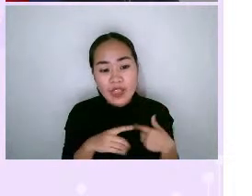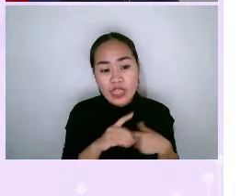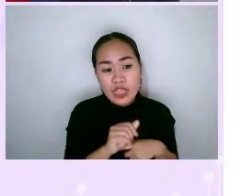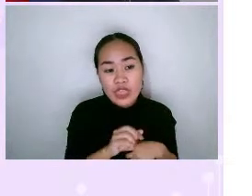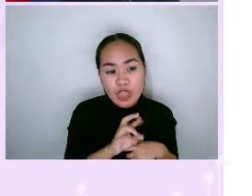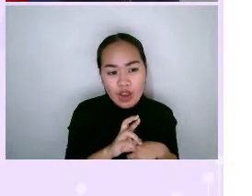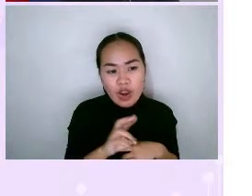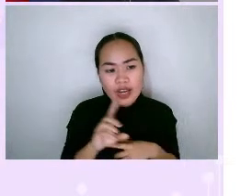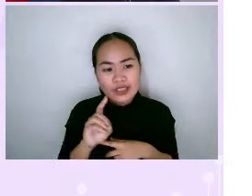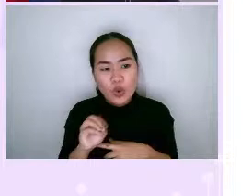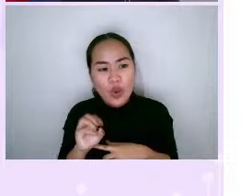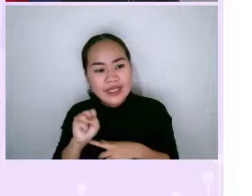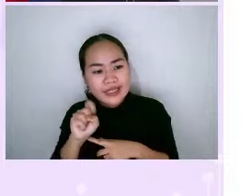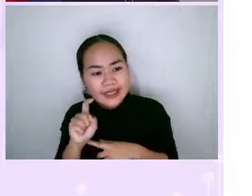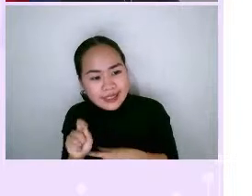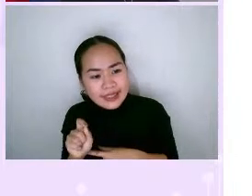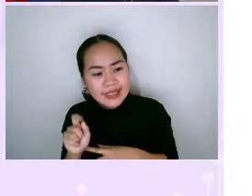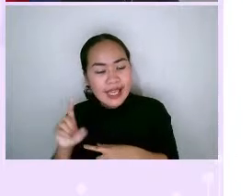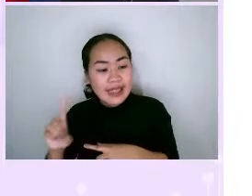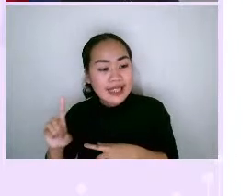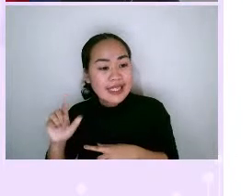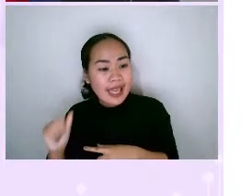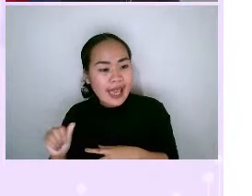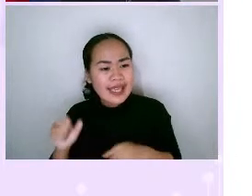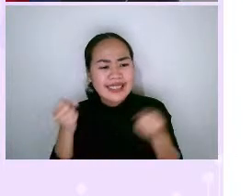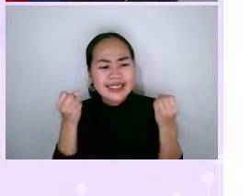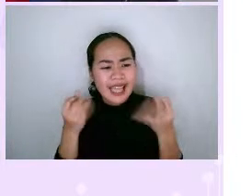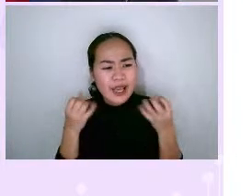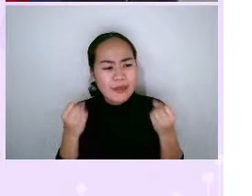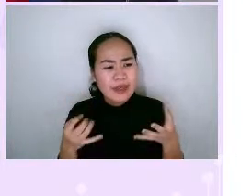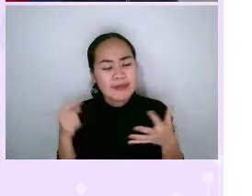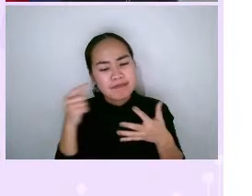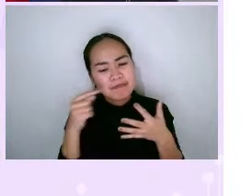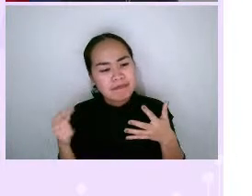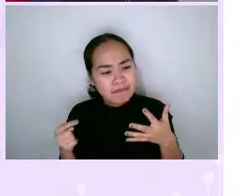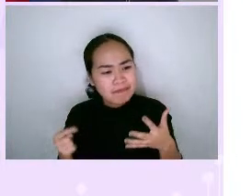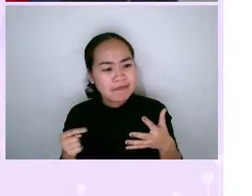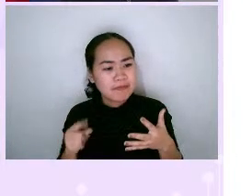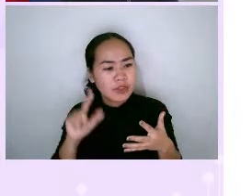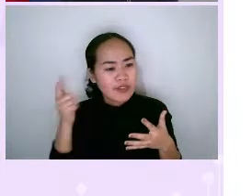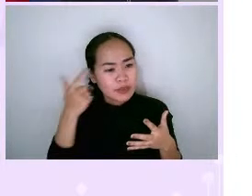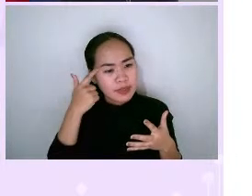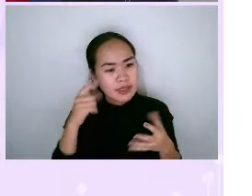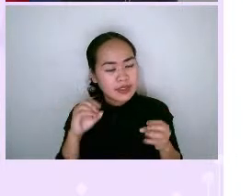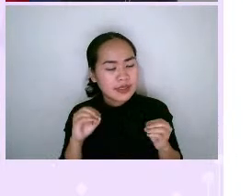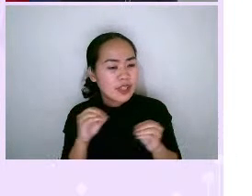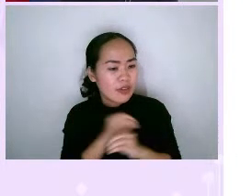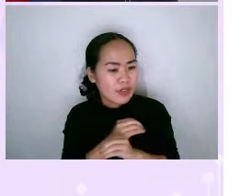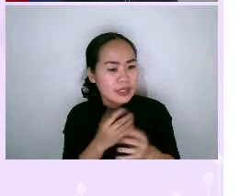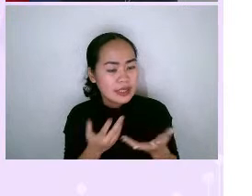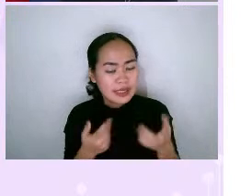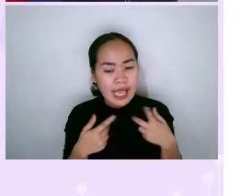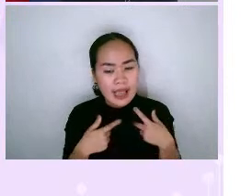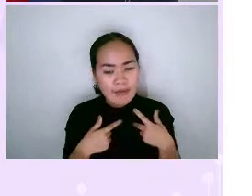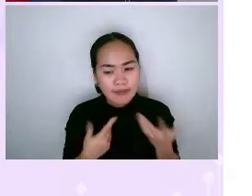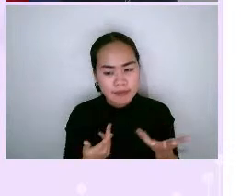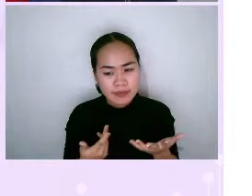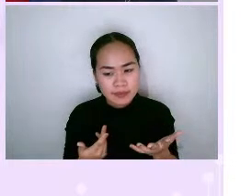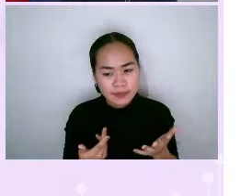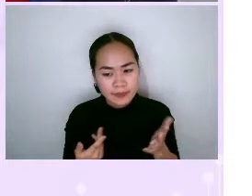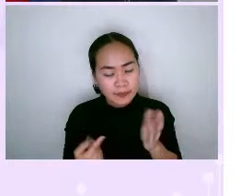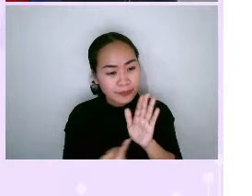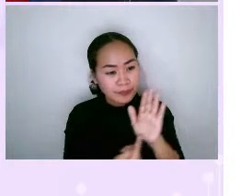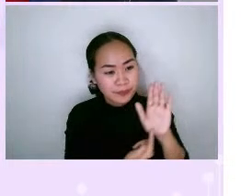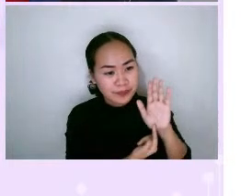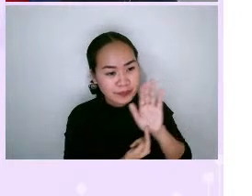D-O-S-T, DA, at marami pa pong iba. In addition, there are exhibits or expos that the DTI